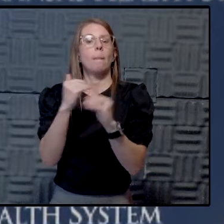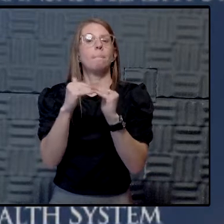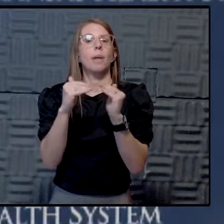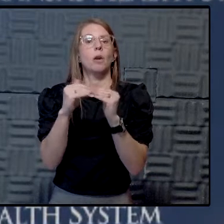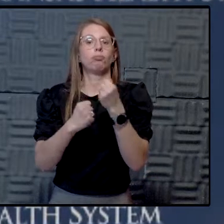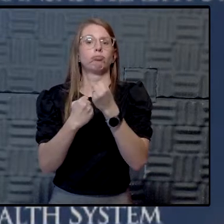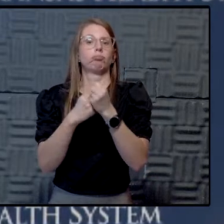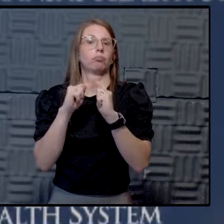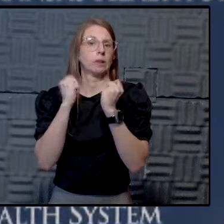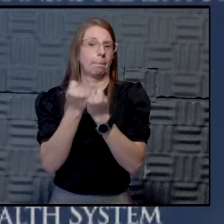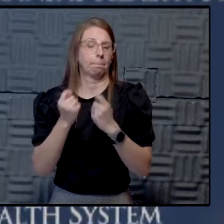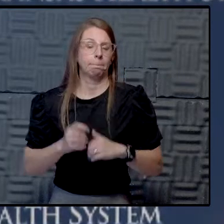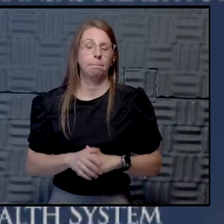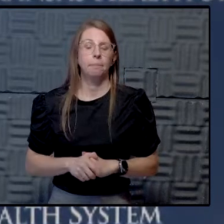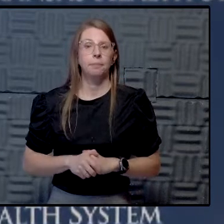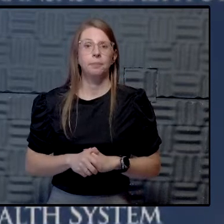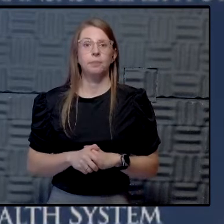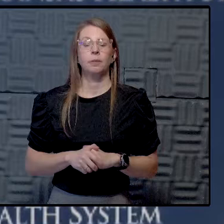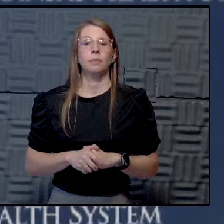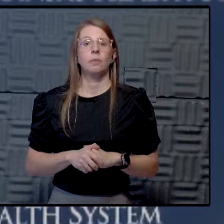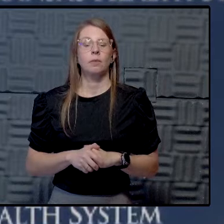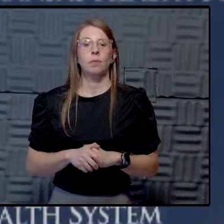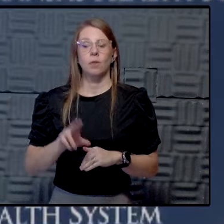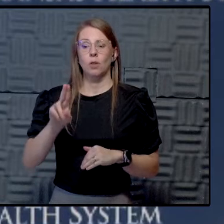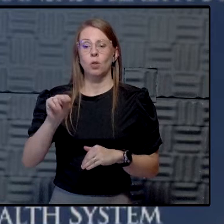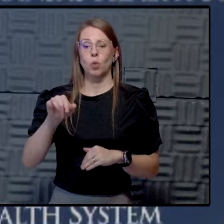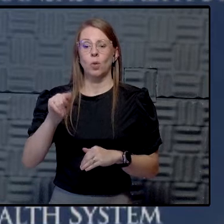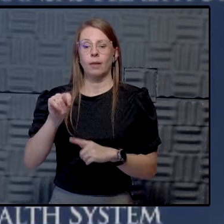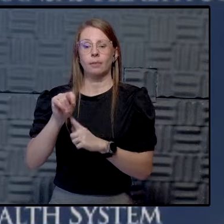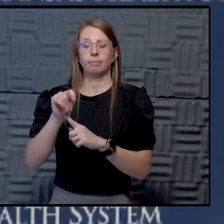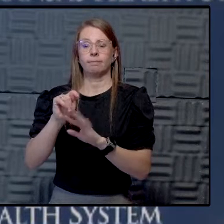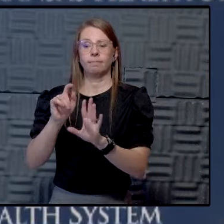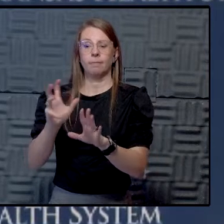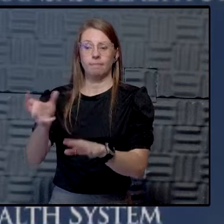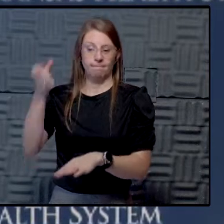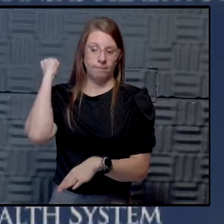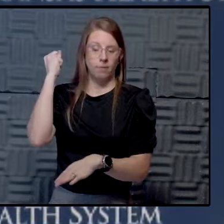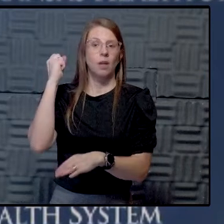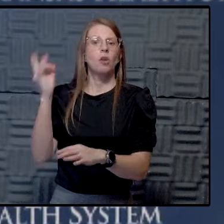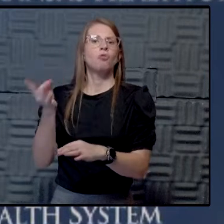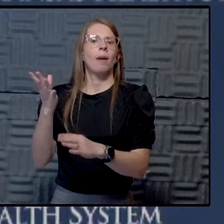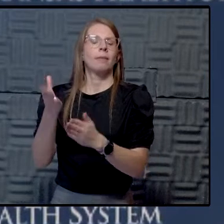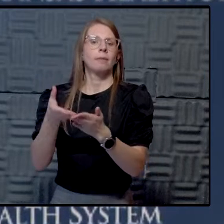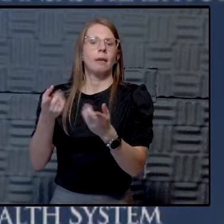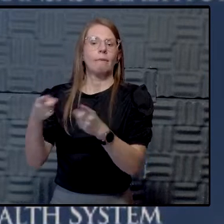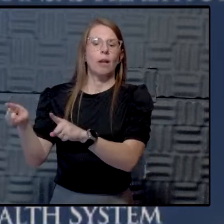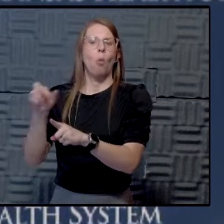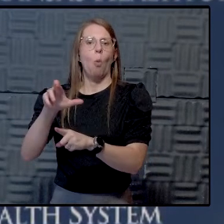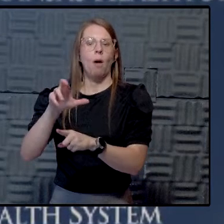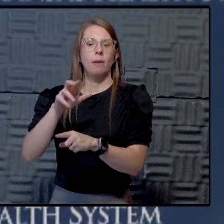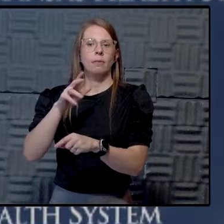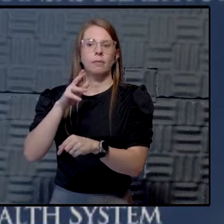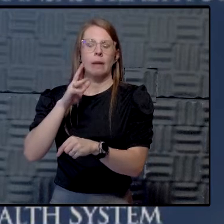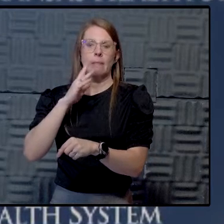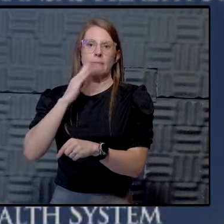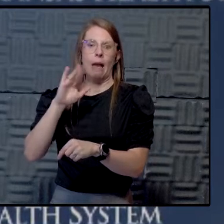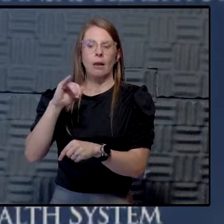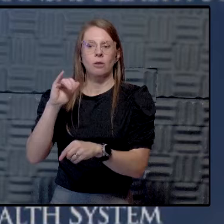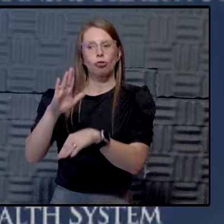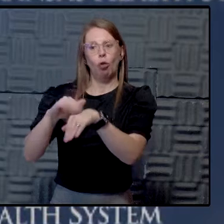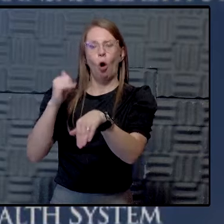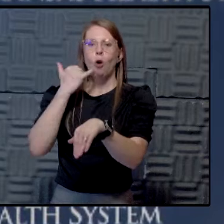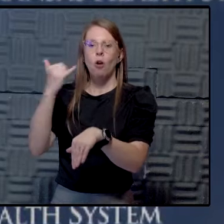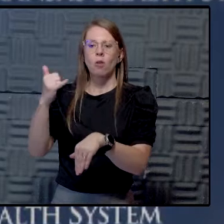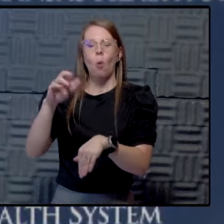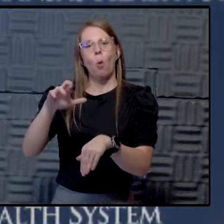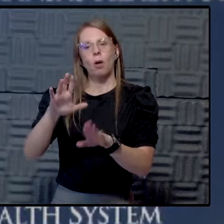teams, and where we will take units out of service after a traumatic event or a bad call, for instance, a pediatric death